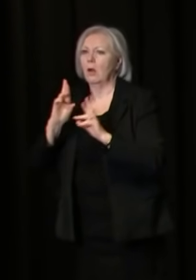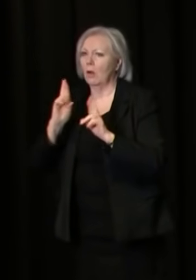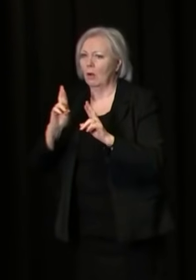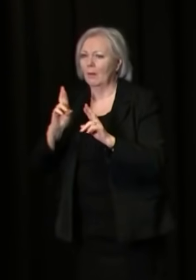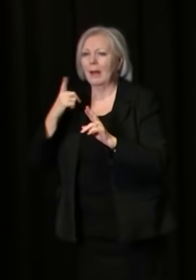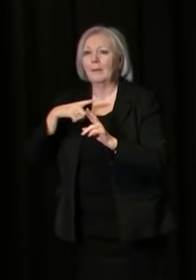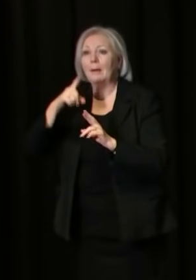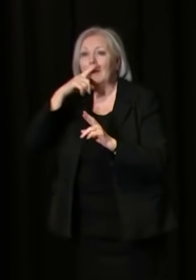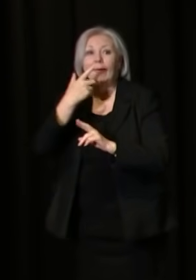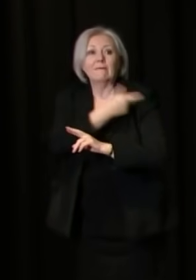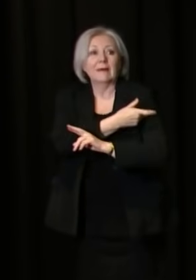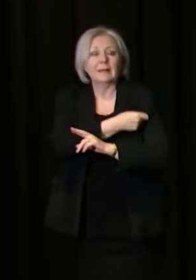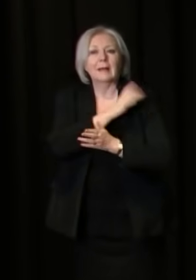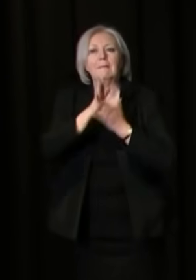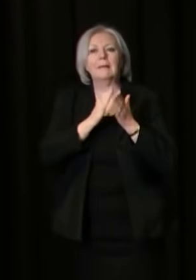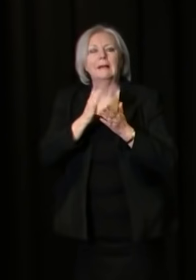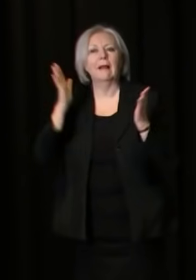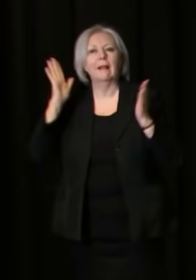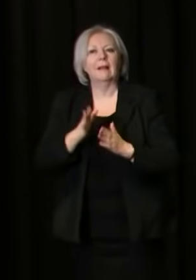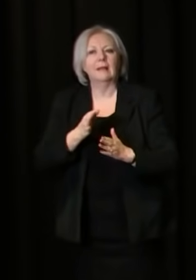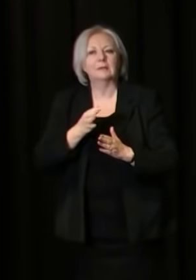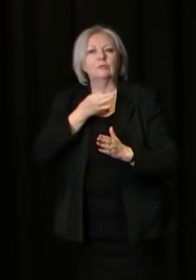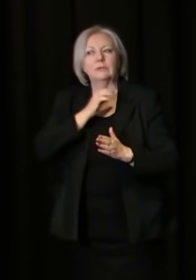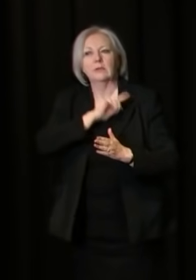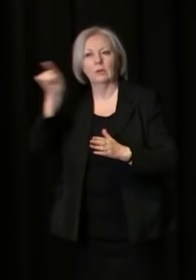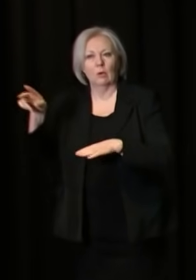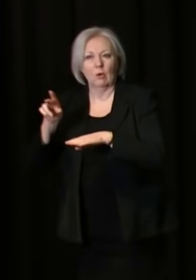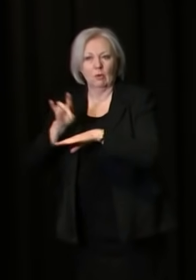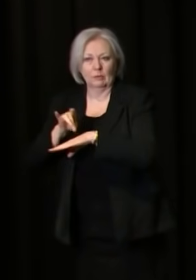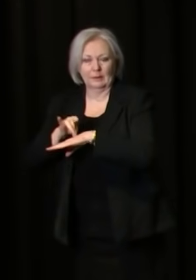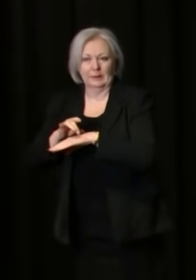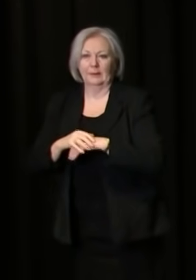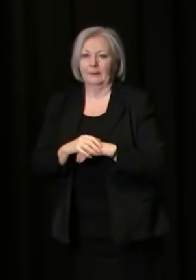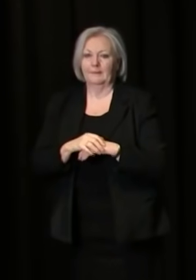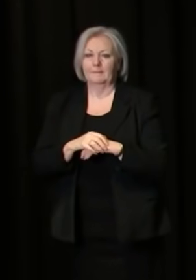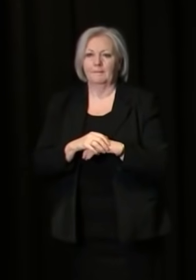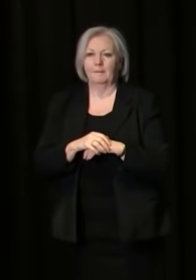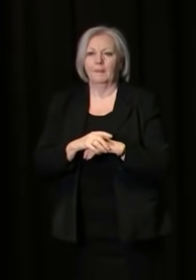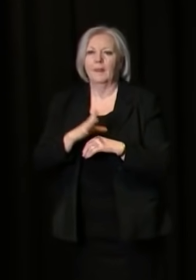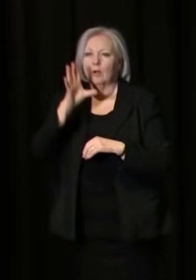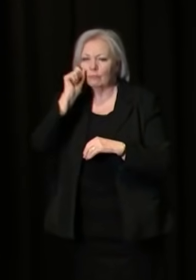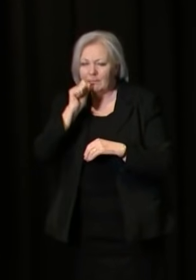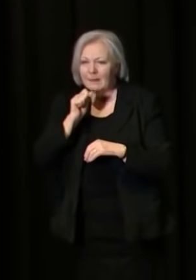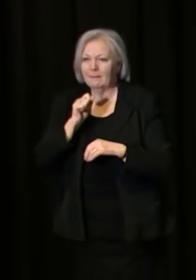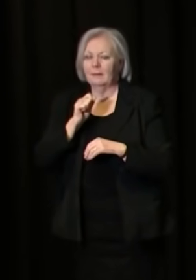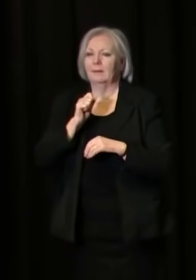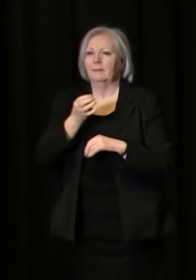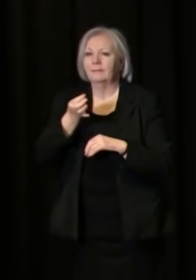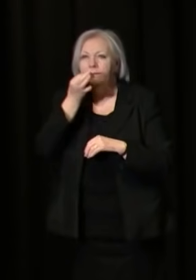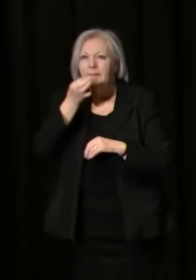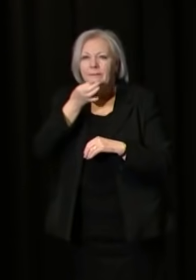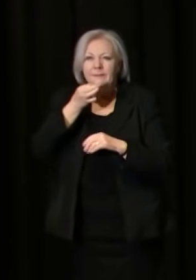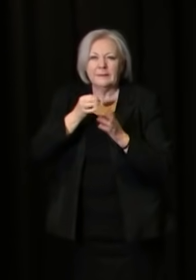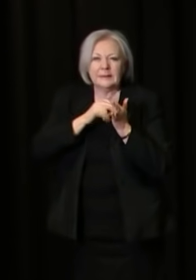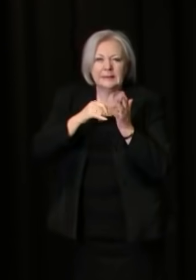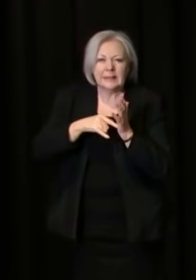people get on top of outbreaks through vaccinations. but testing continues to be important.